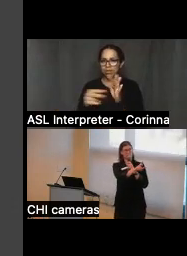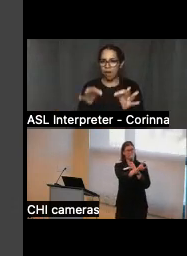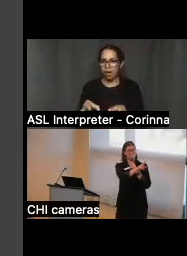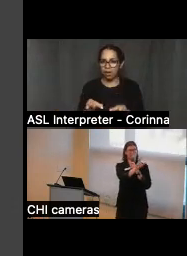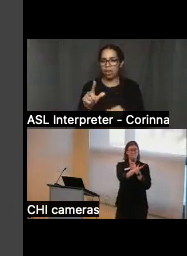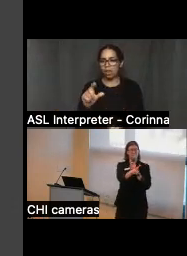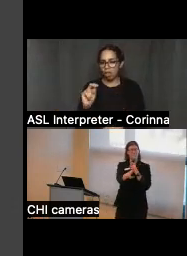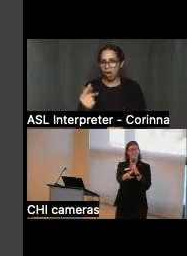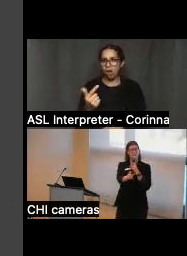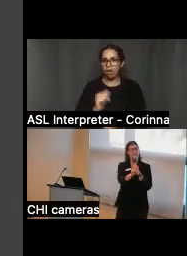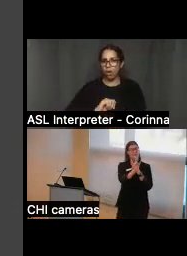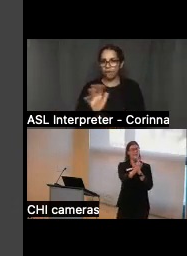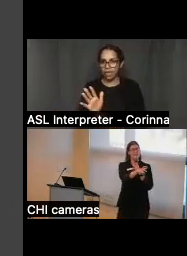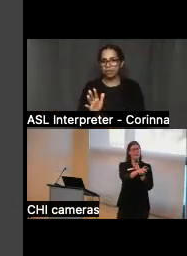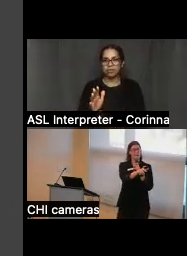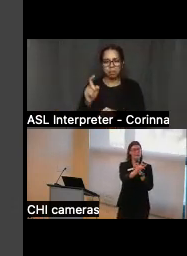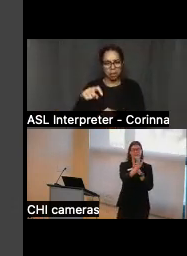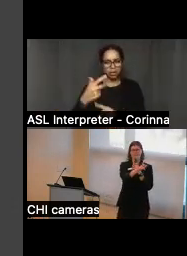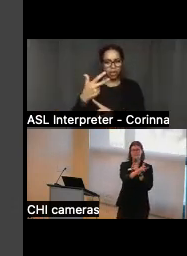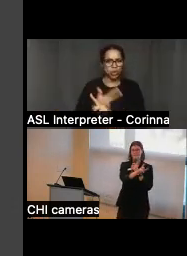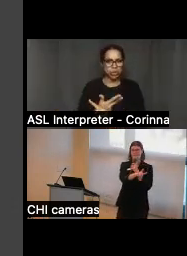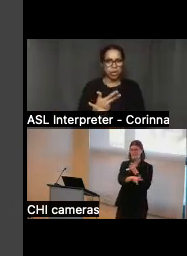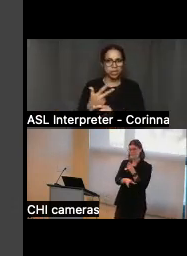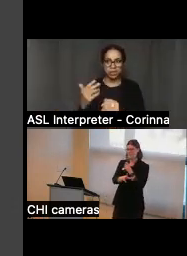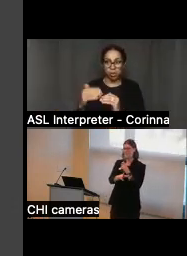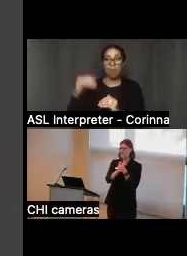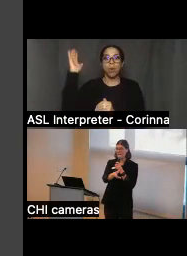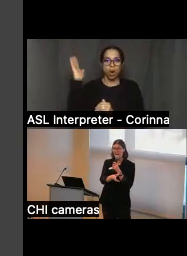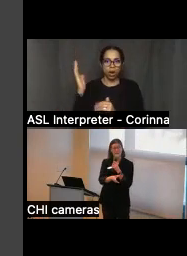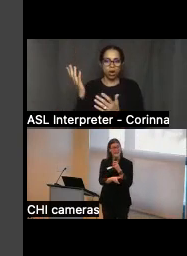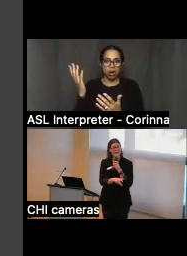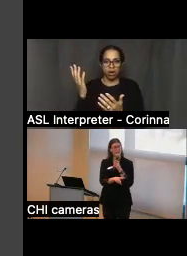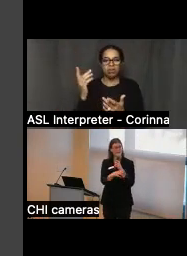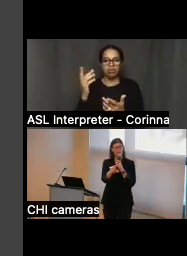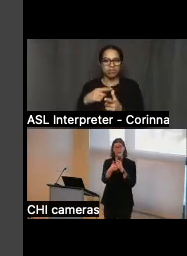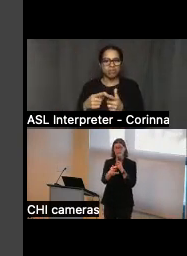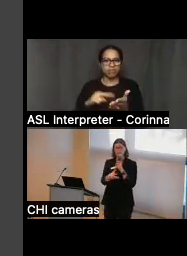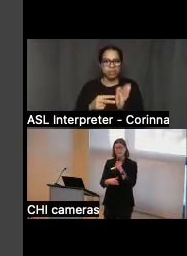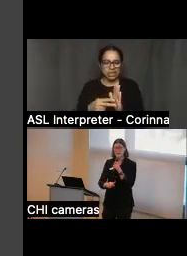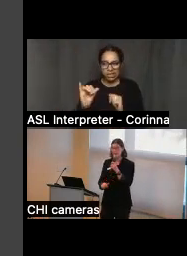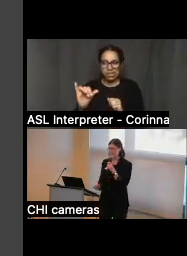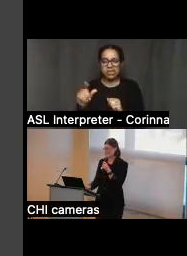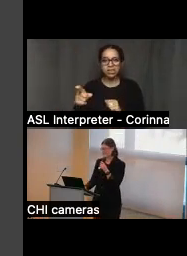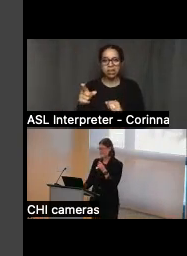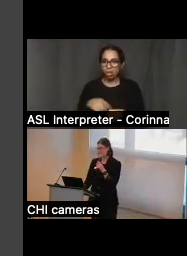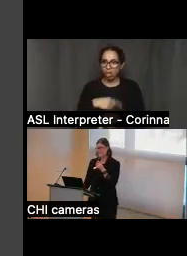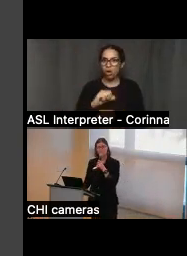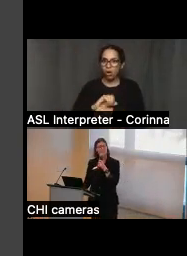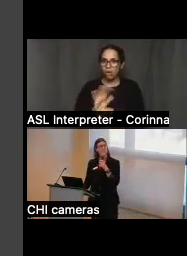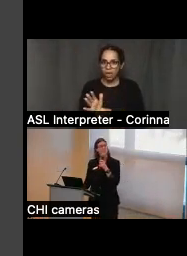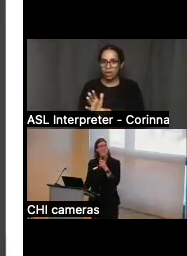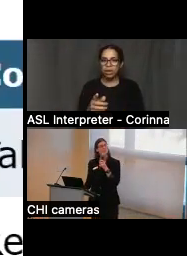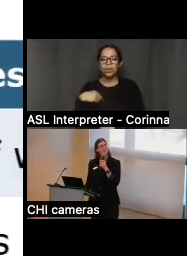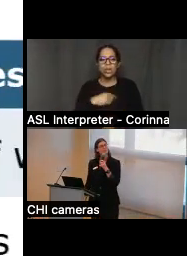to understand a little bit more about the impacts that this 14% had after testing positive for